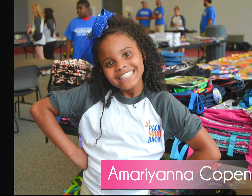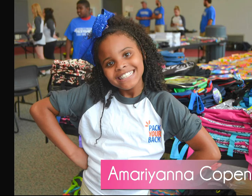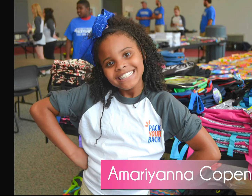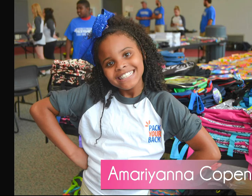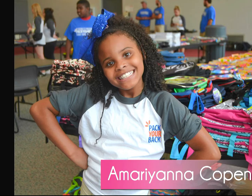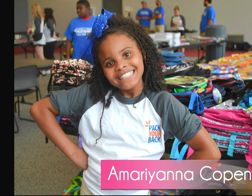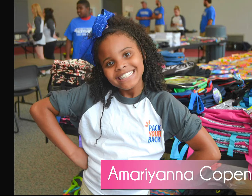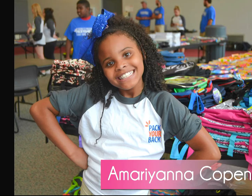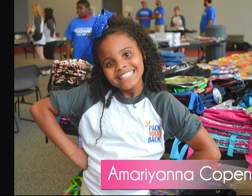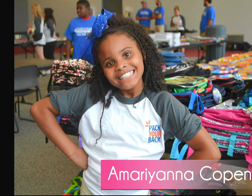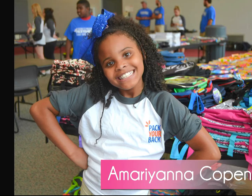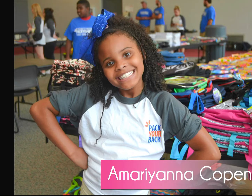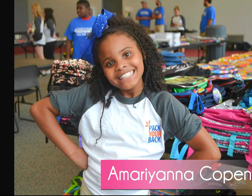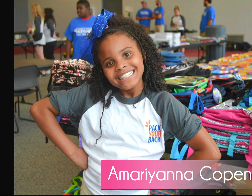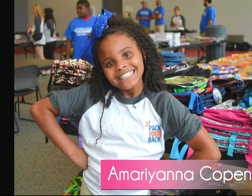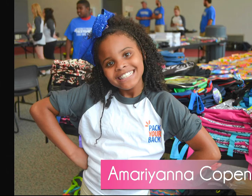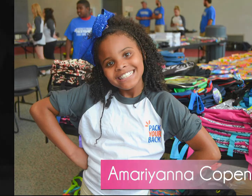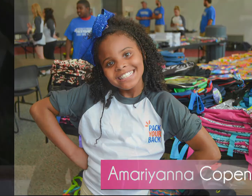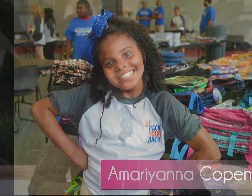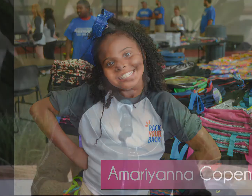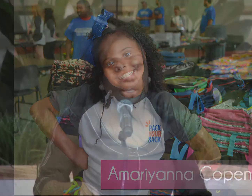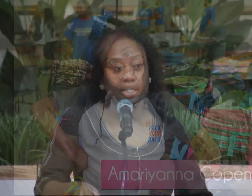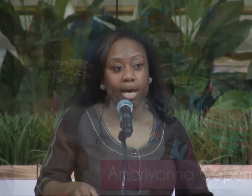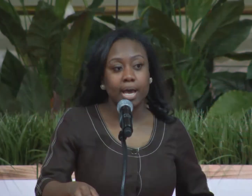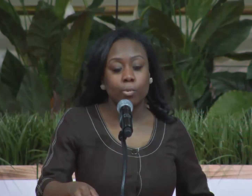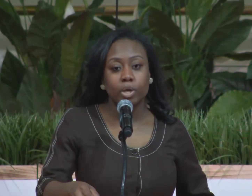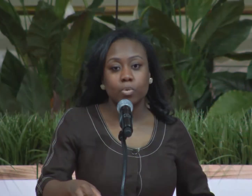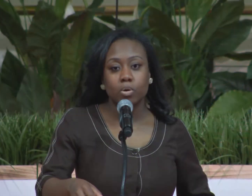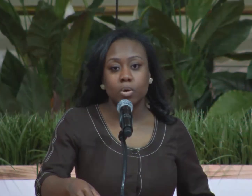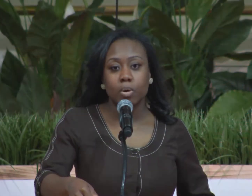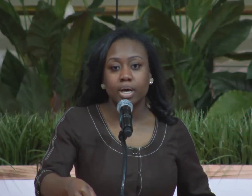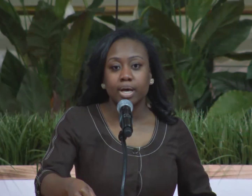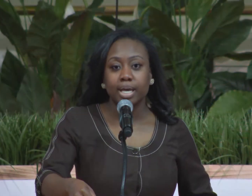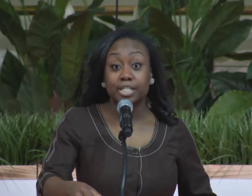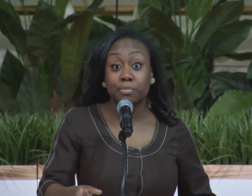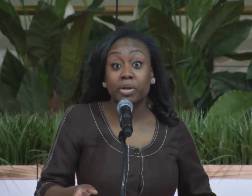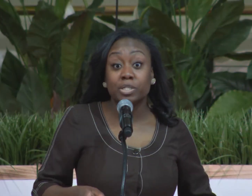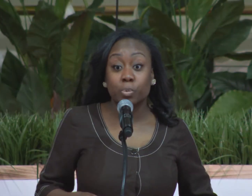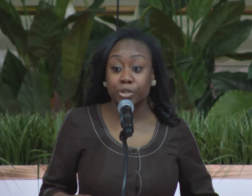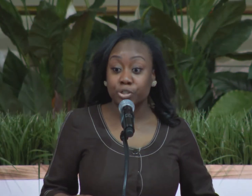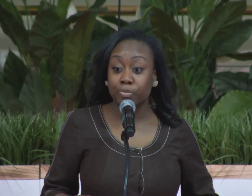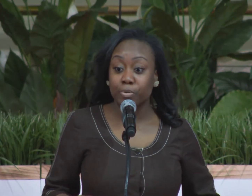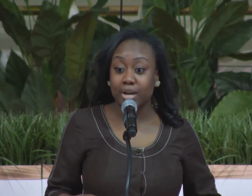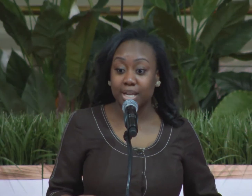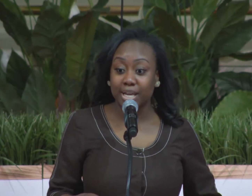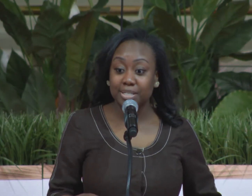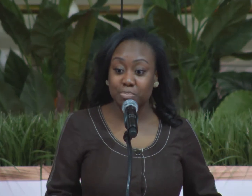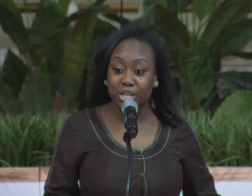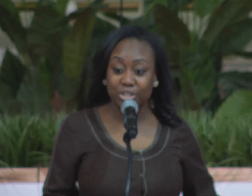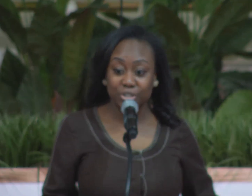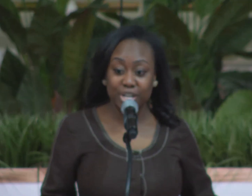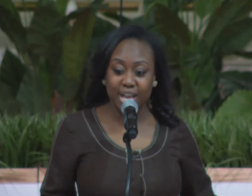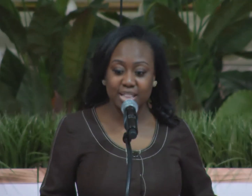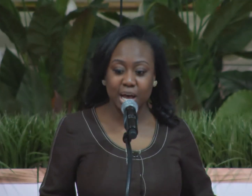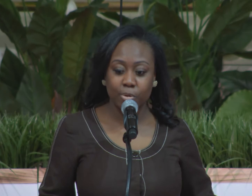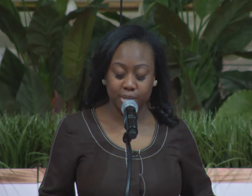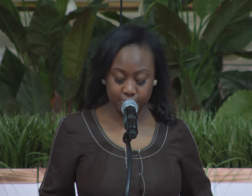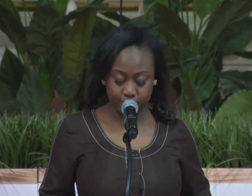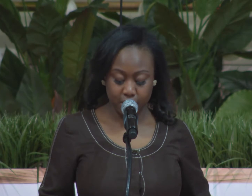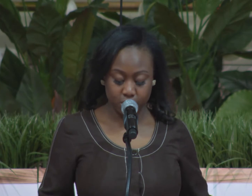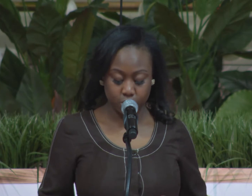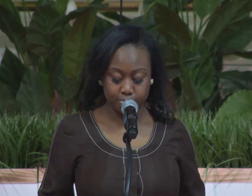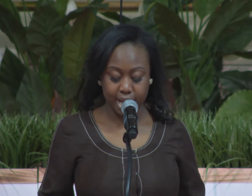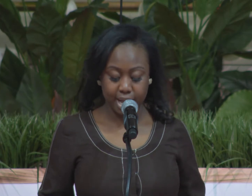Amen. Thank you so much, Sister Jermani Farinat. At this time, we will experience worship through our dance ministry, and that